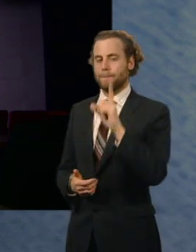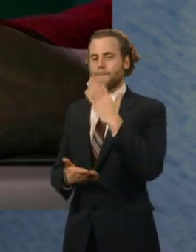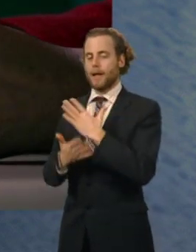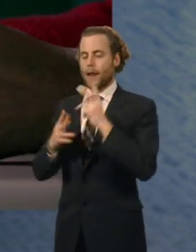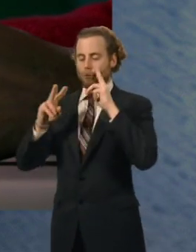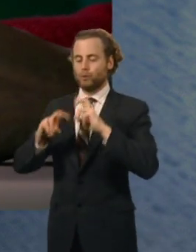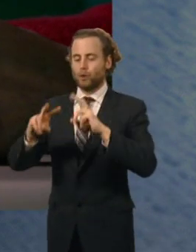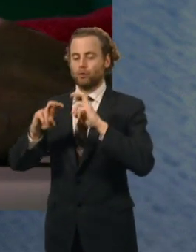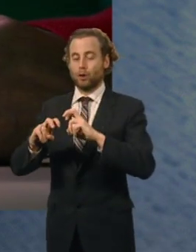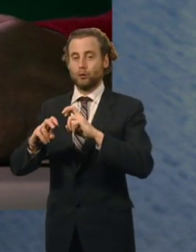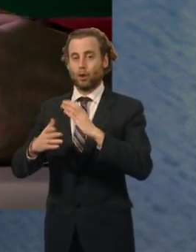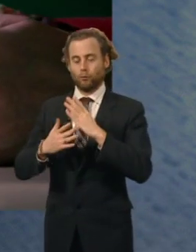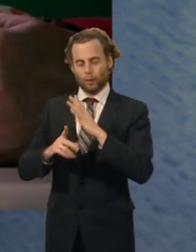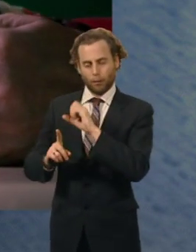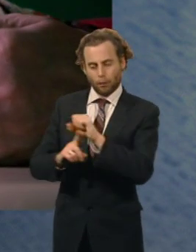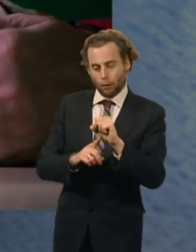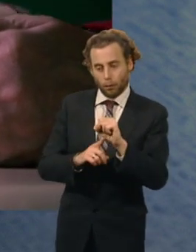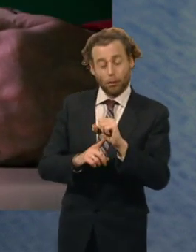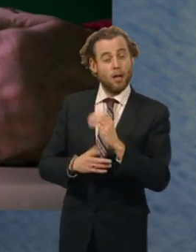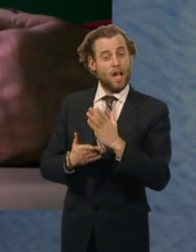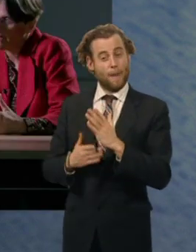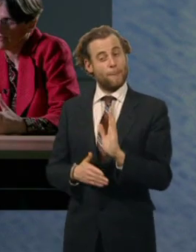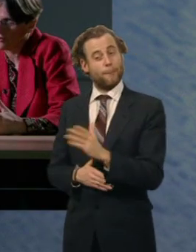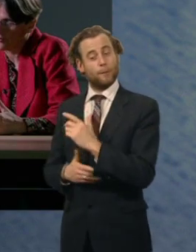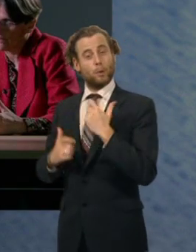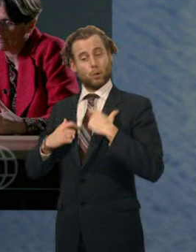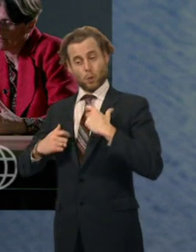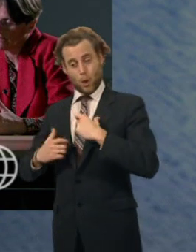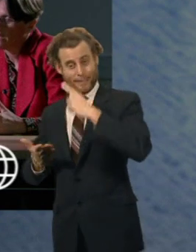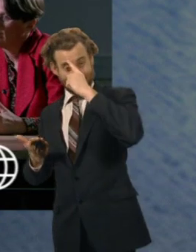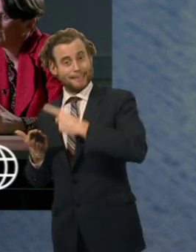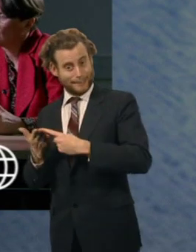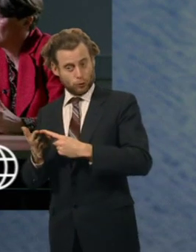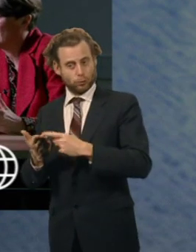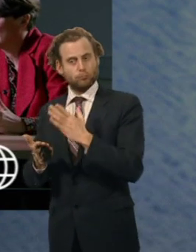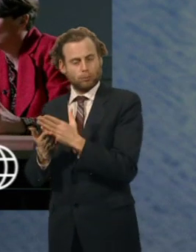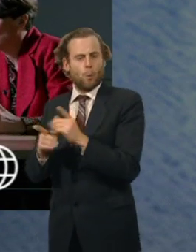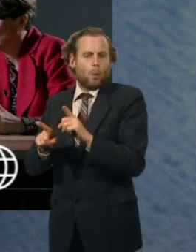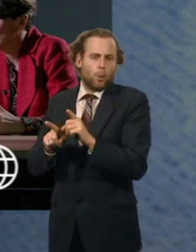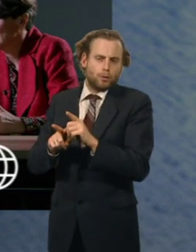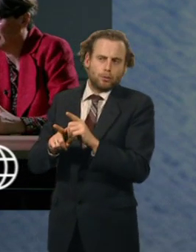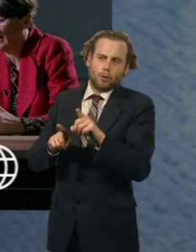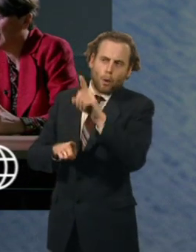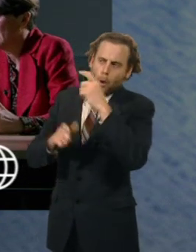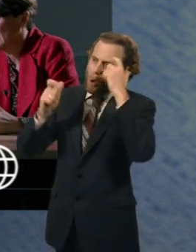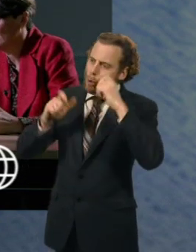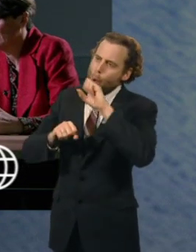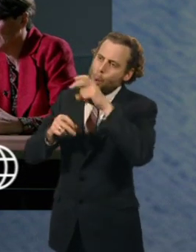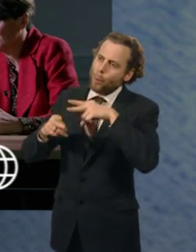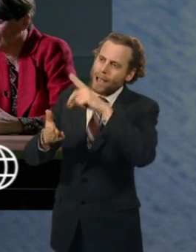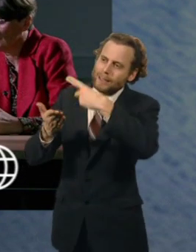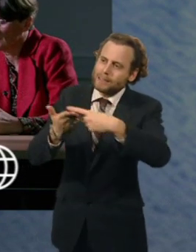that all decisions, or pretty well all decisions, made not only by social workers, but also by the courts, by